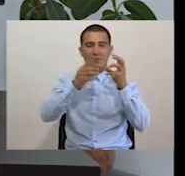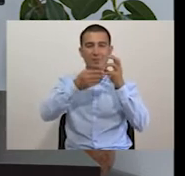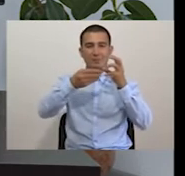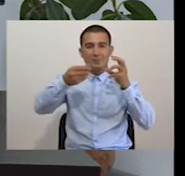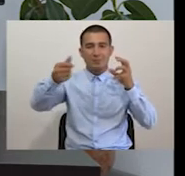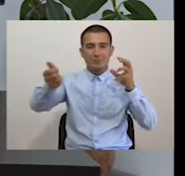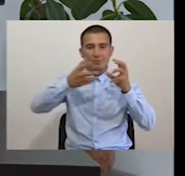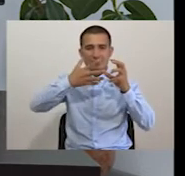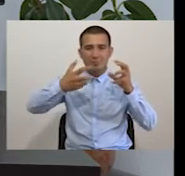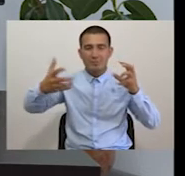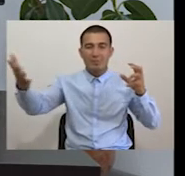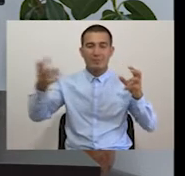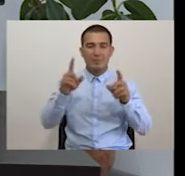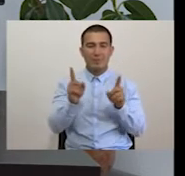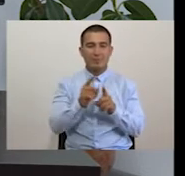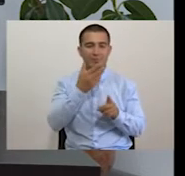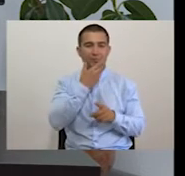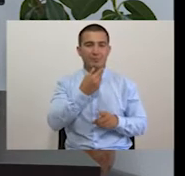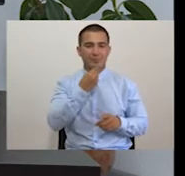nuqtalar kiritib chiqamiz.